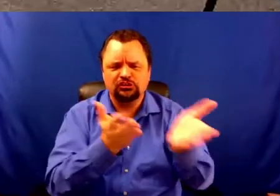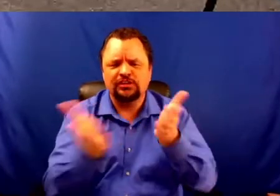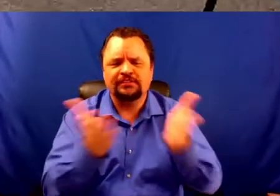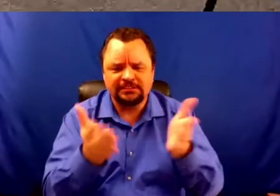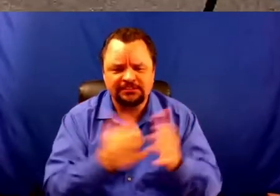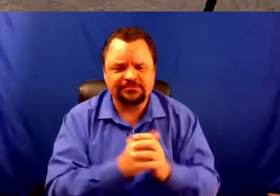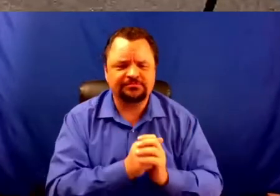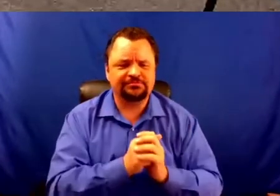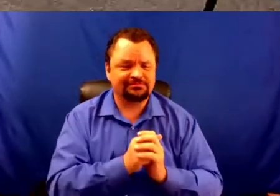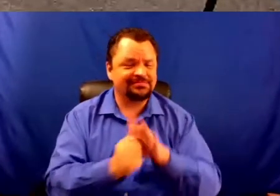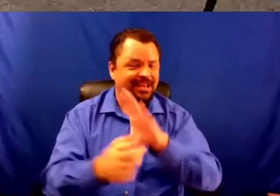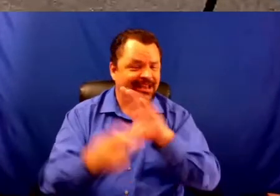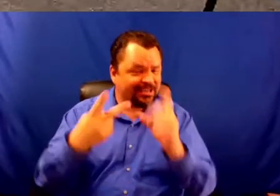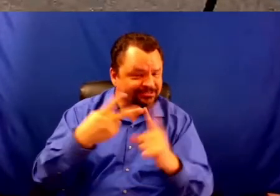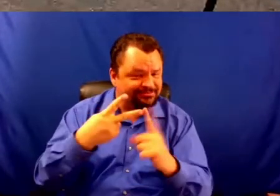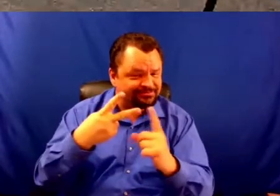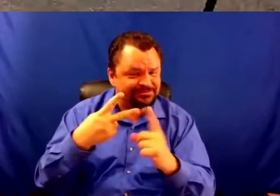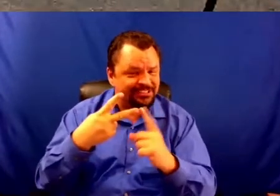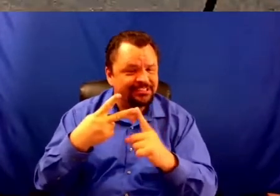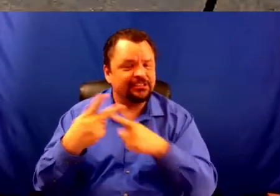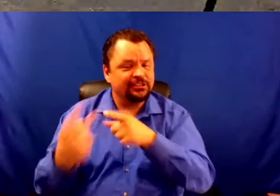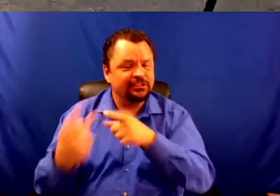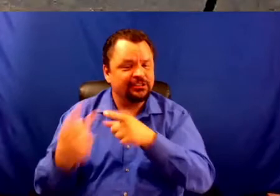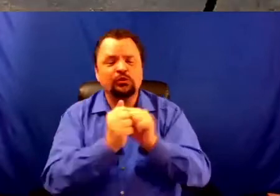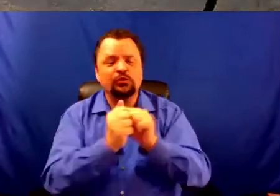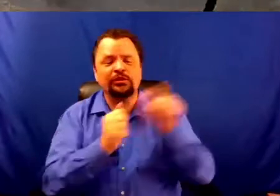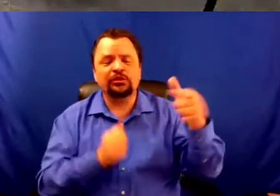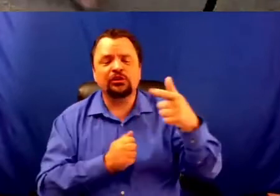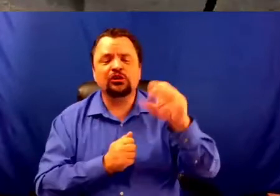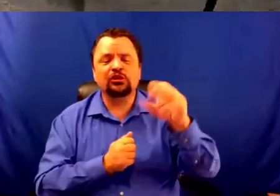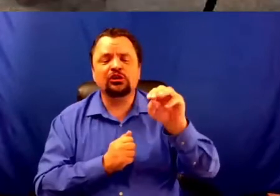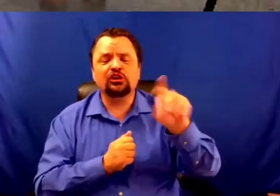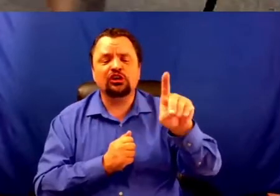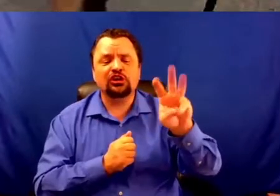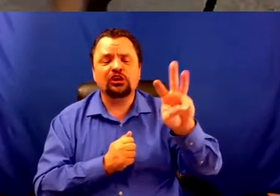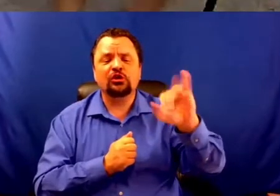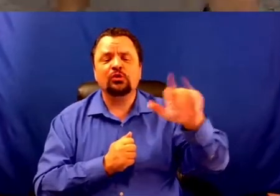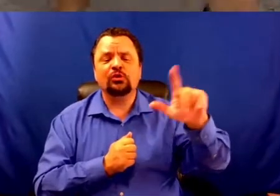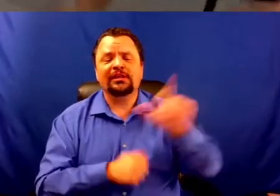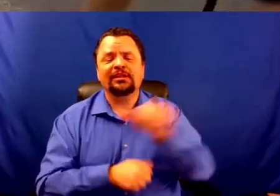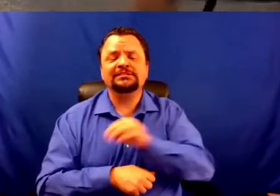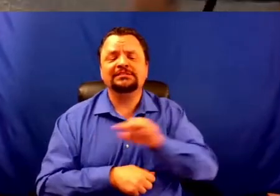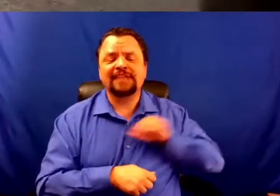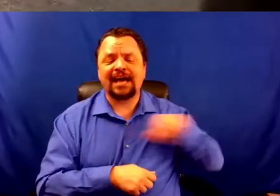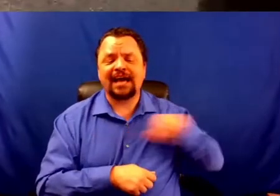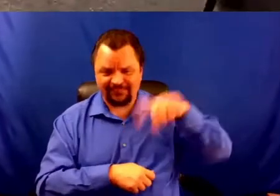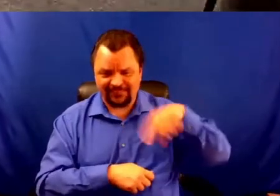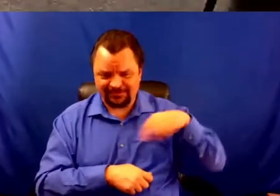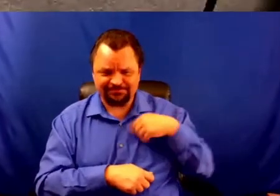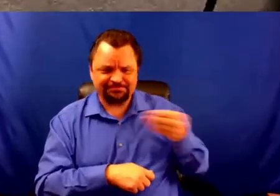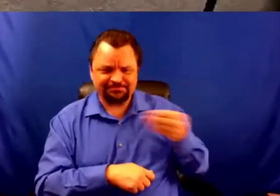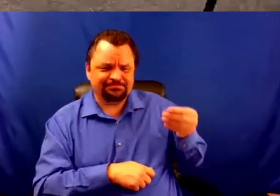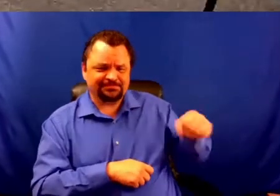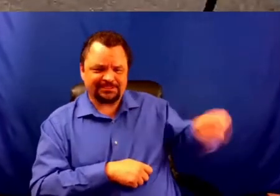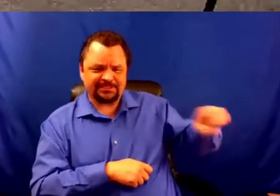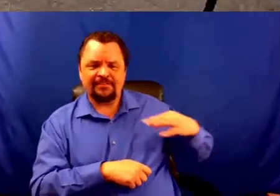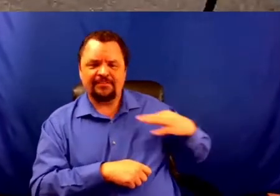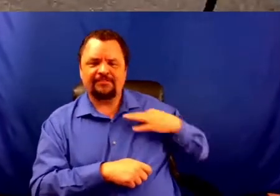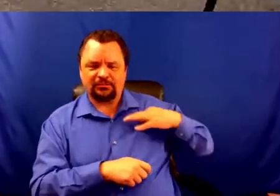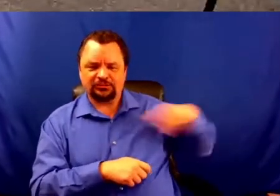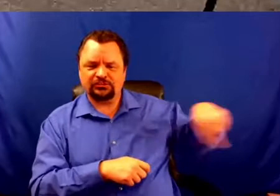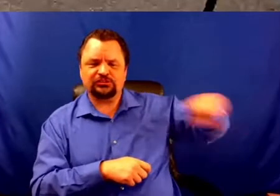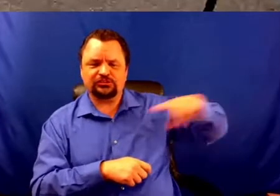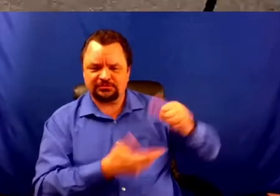Goodwill Staffing, and that's the way that we're able to pay volunteers. However, with that